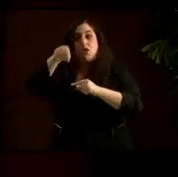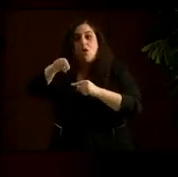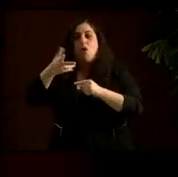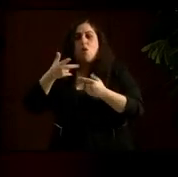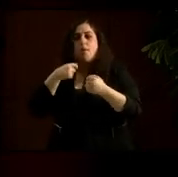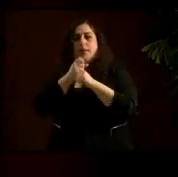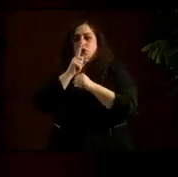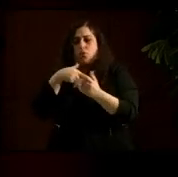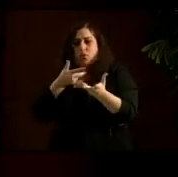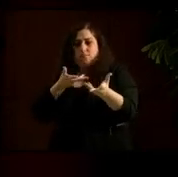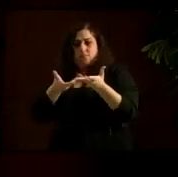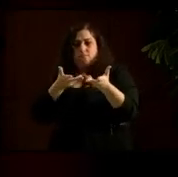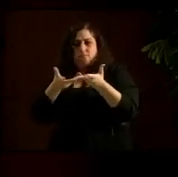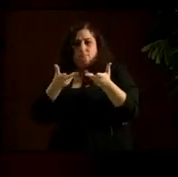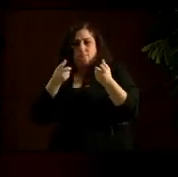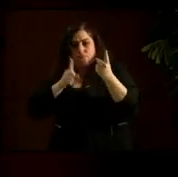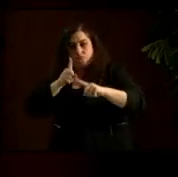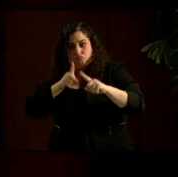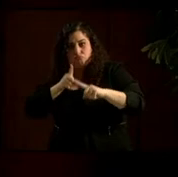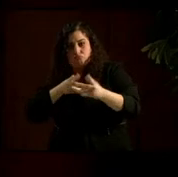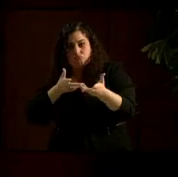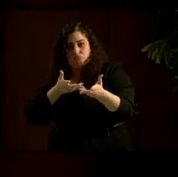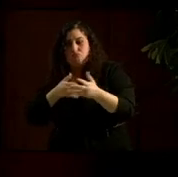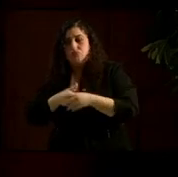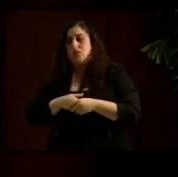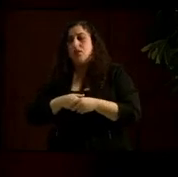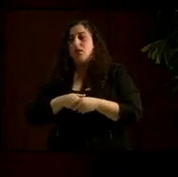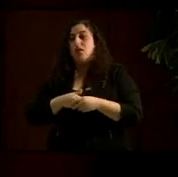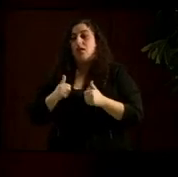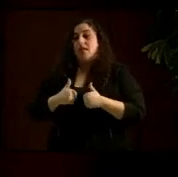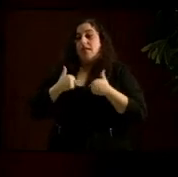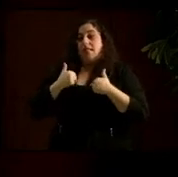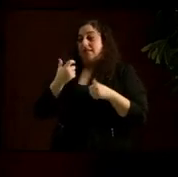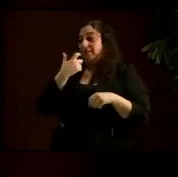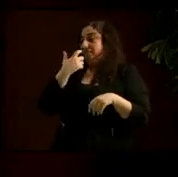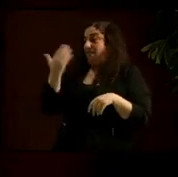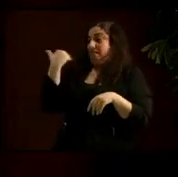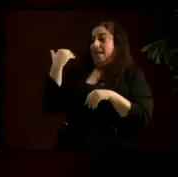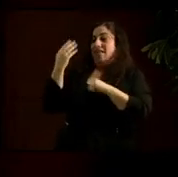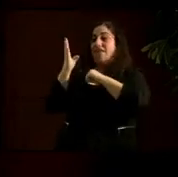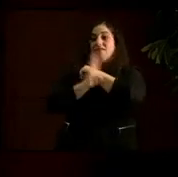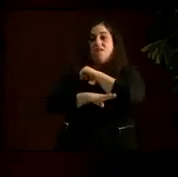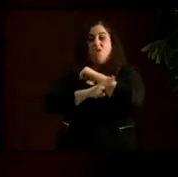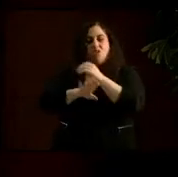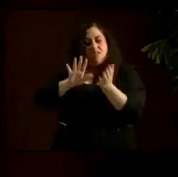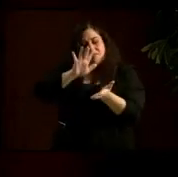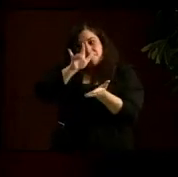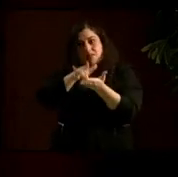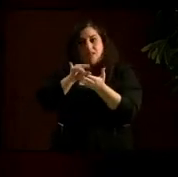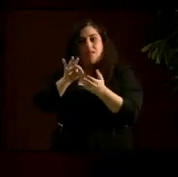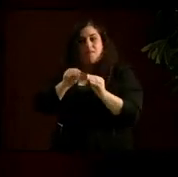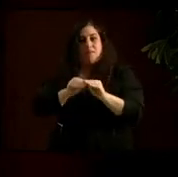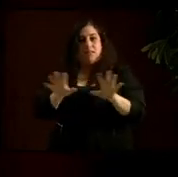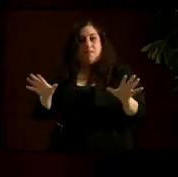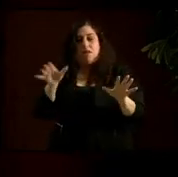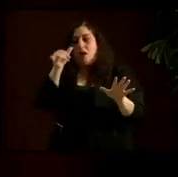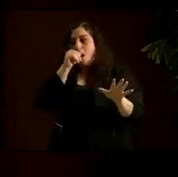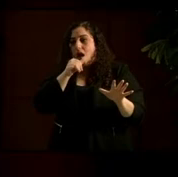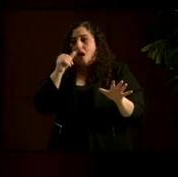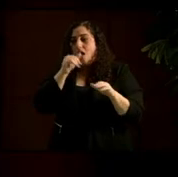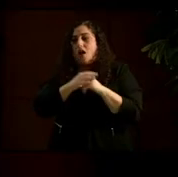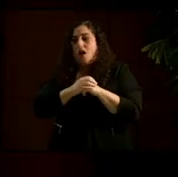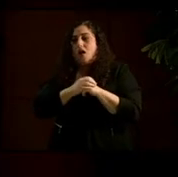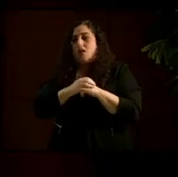the midst of a global pandemic and reeling from the devastating economic downturn that came with it. It was May